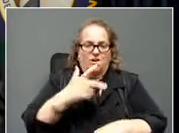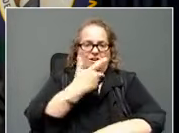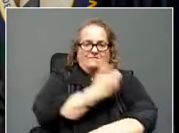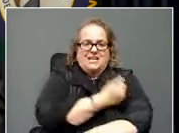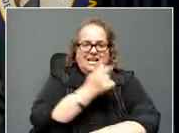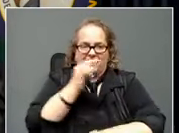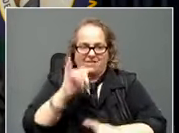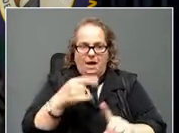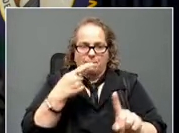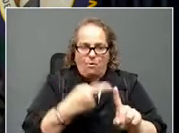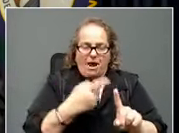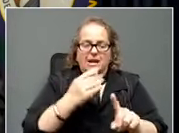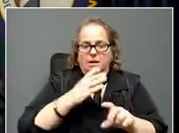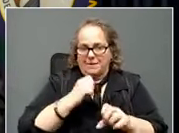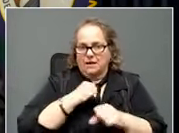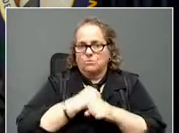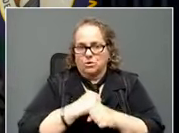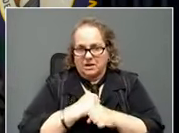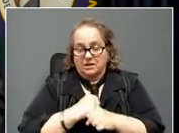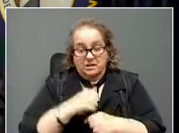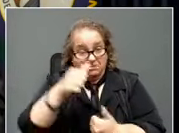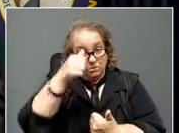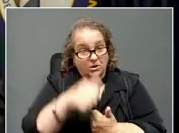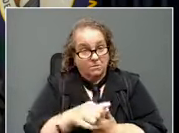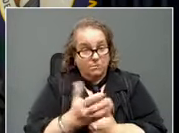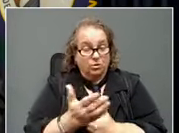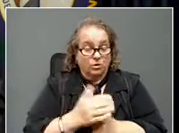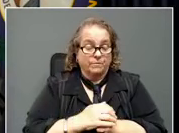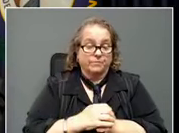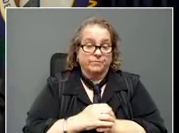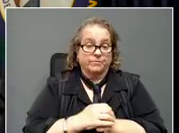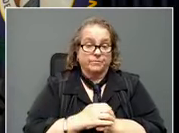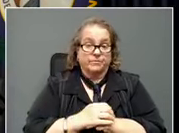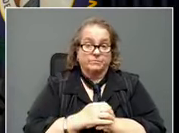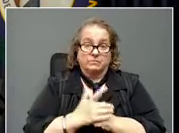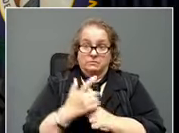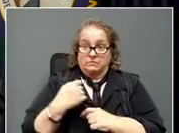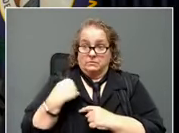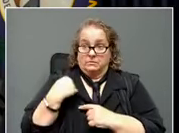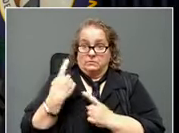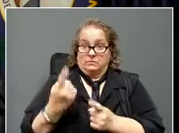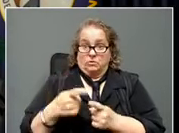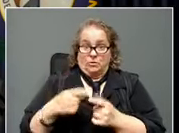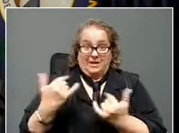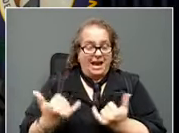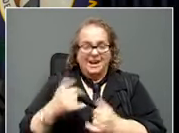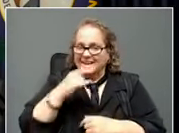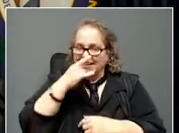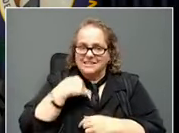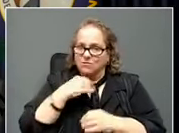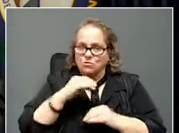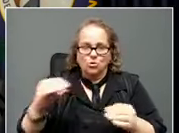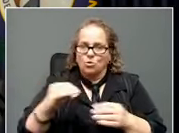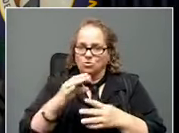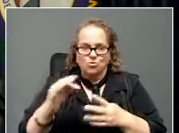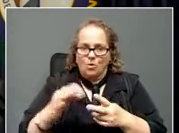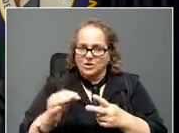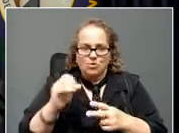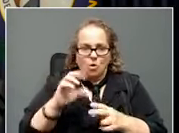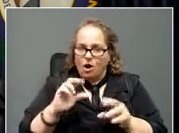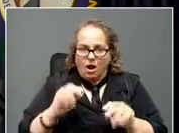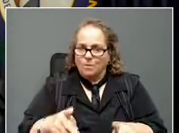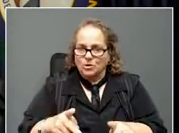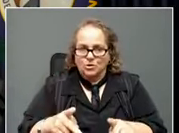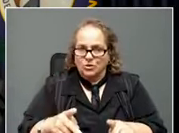be protected. Let's remember that up until now, our kids haven't had the choice or the opportunity if they are